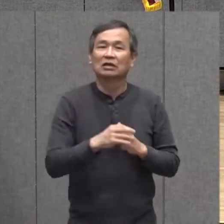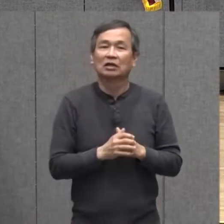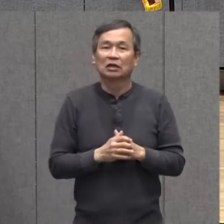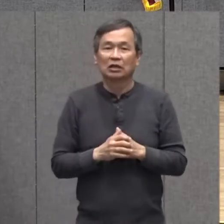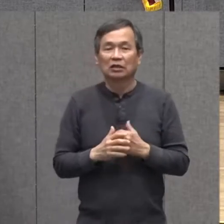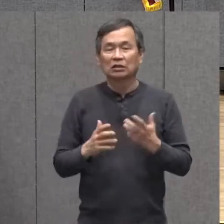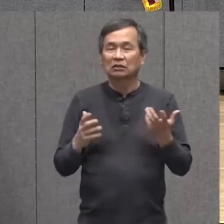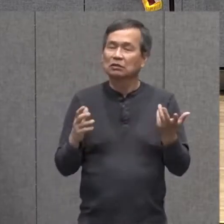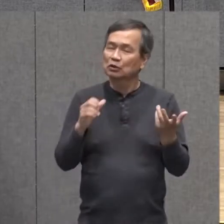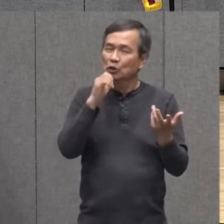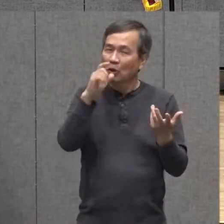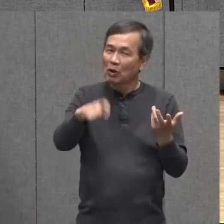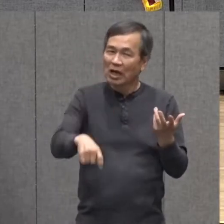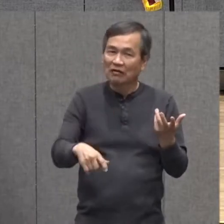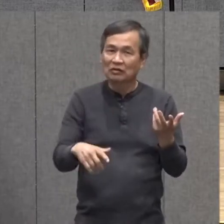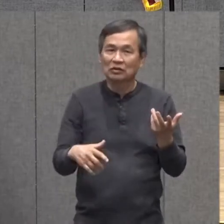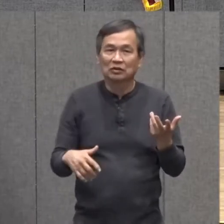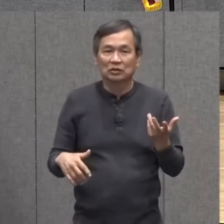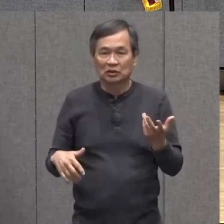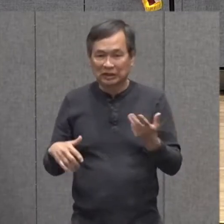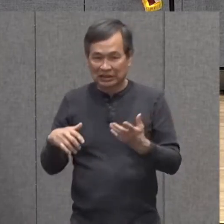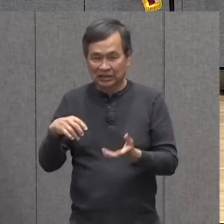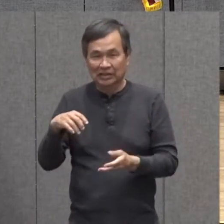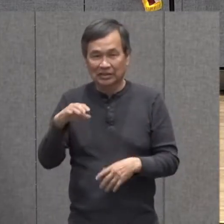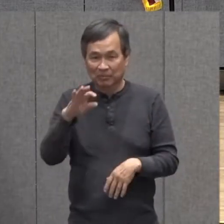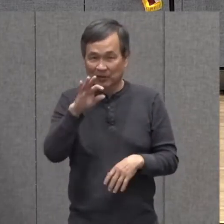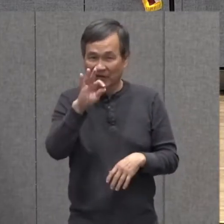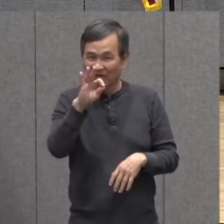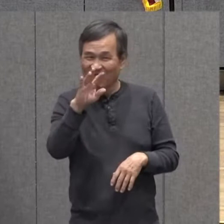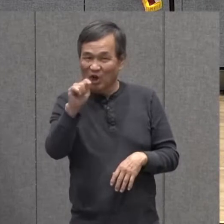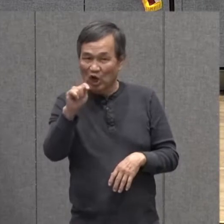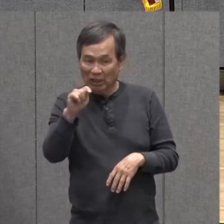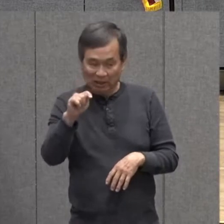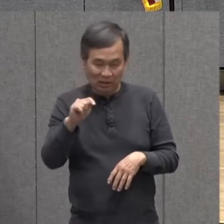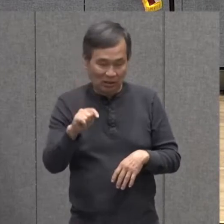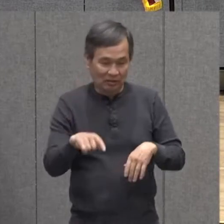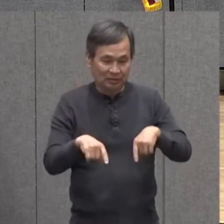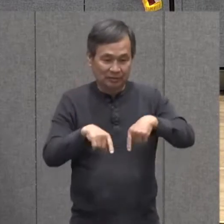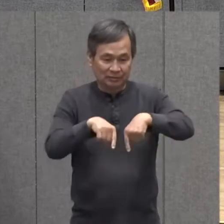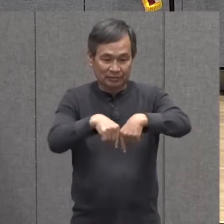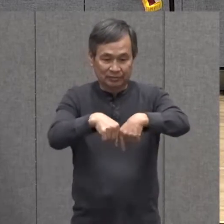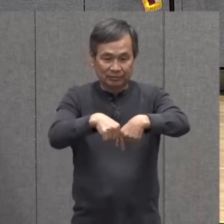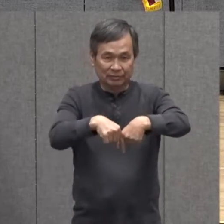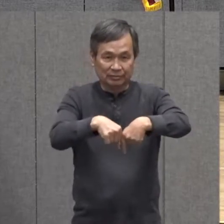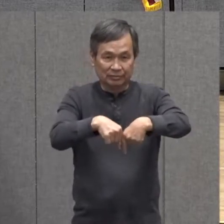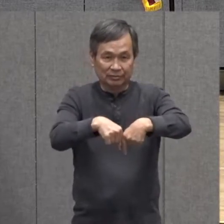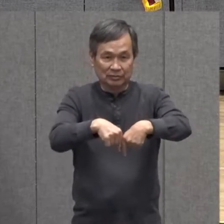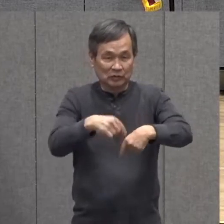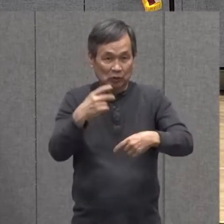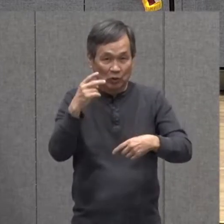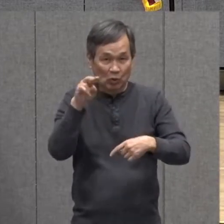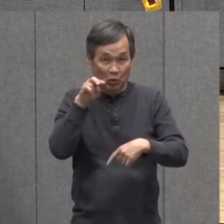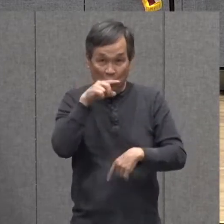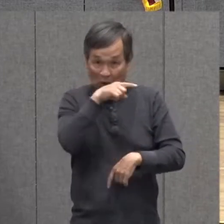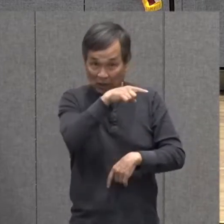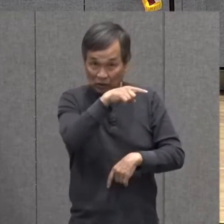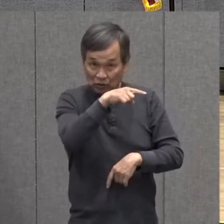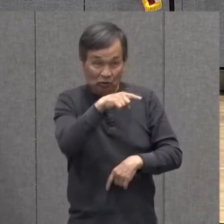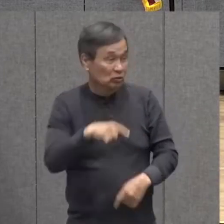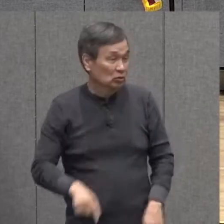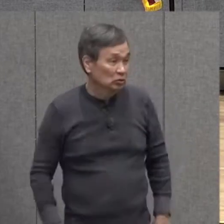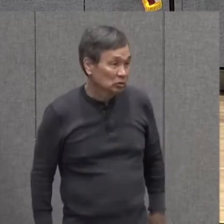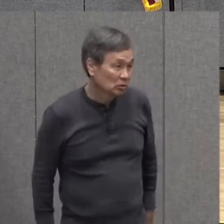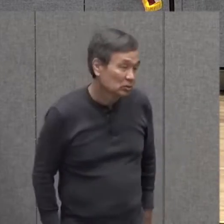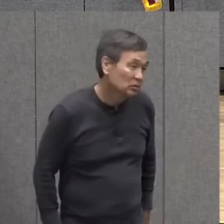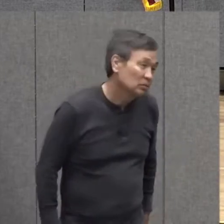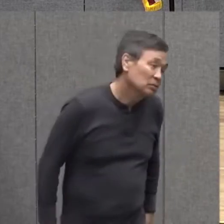foot more down on the ground, then you can keep your foot just right next to your other foot planted down. You're gonna bring your left foot up, just kind of